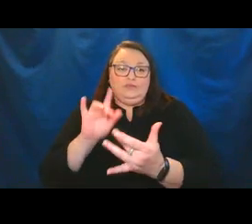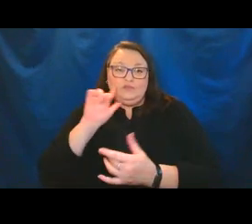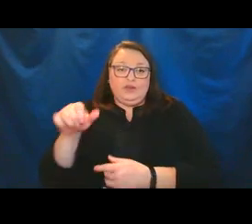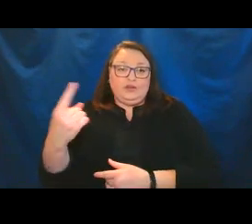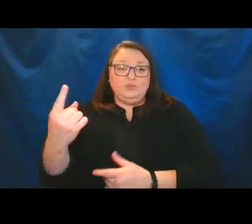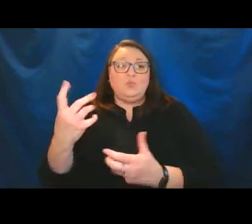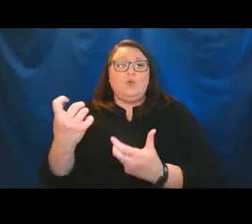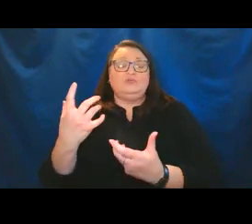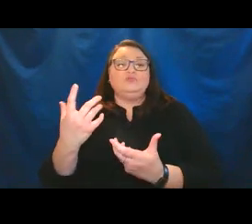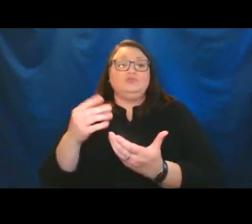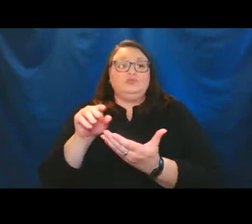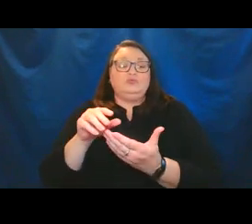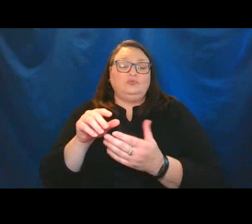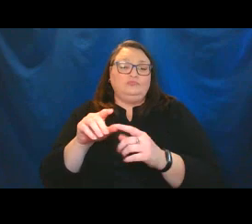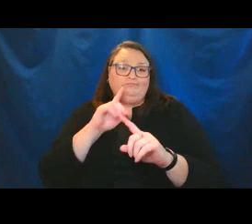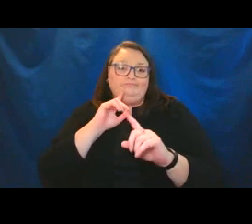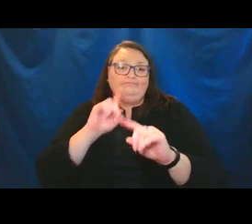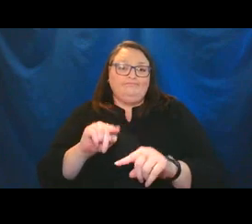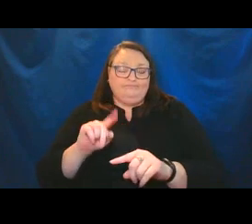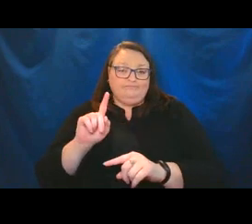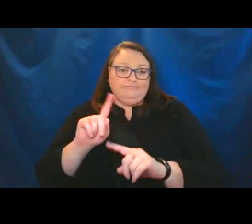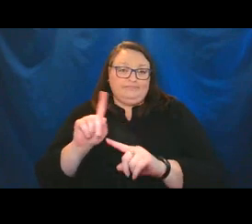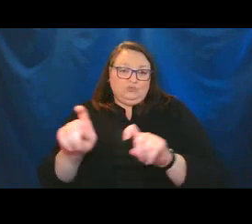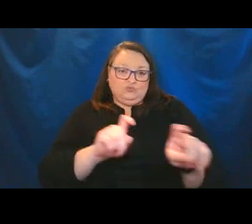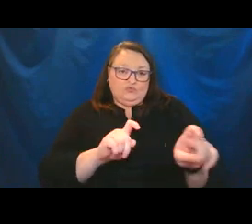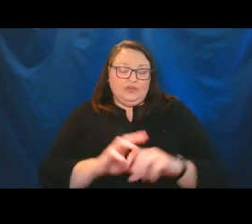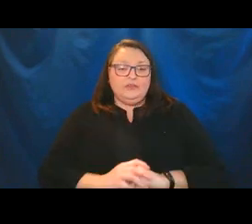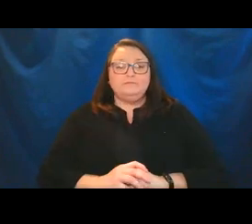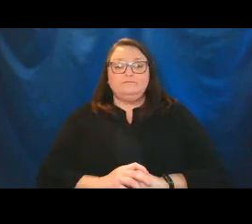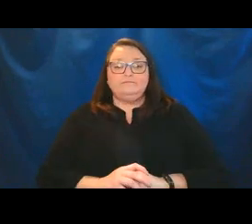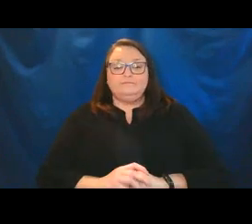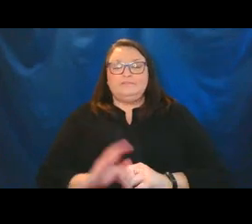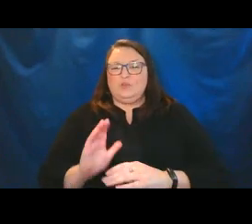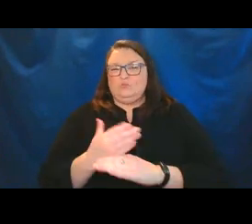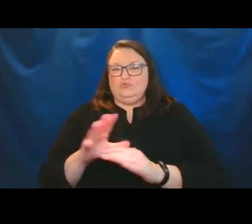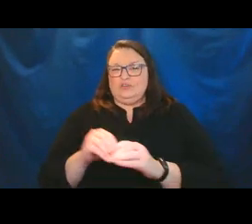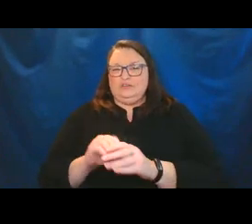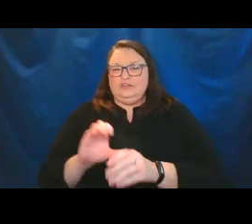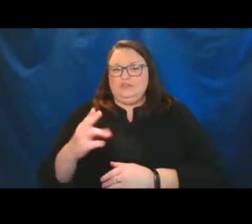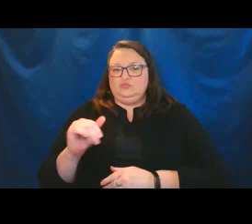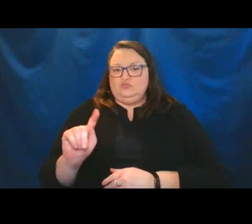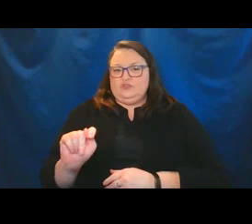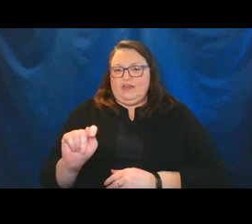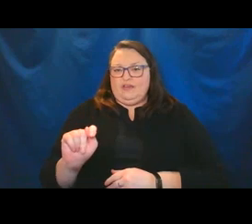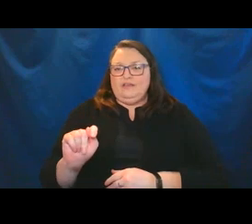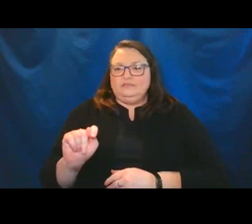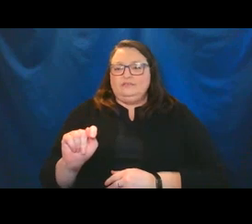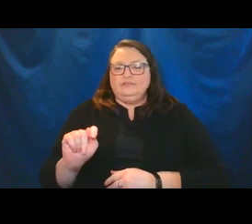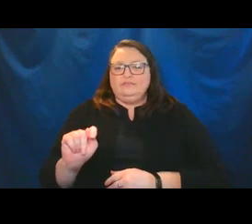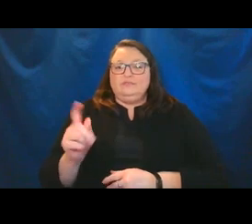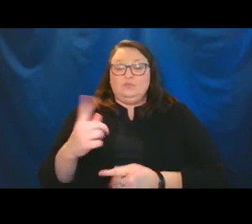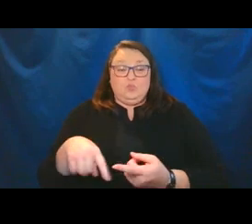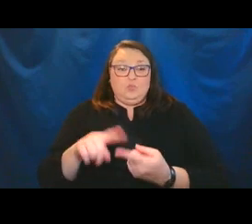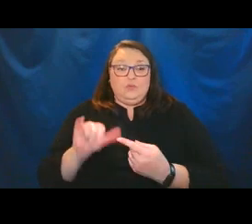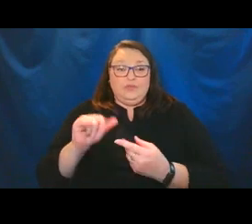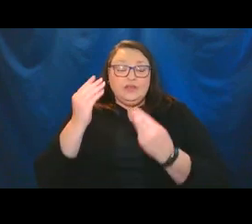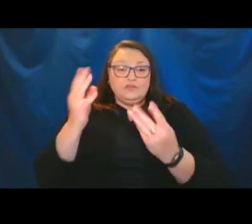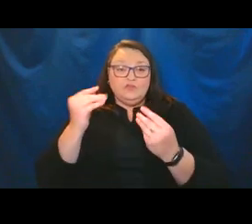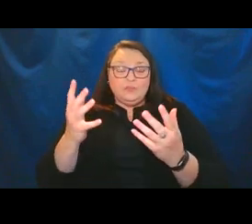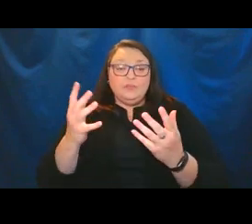like to complete that form in the chat. And yeah, and then once we get that